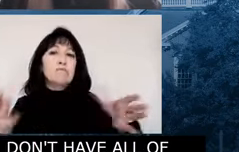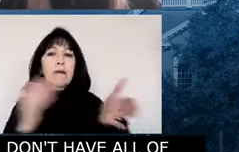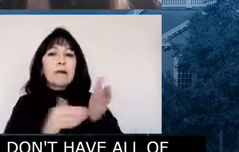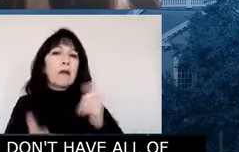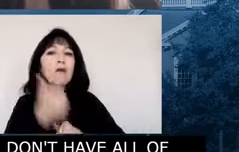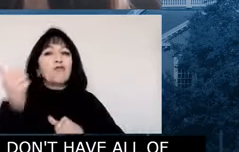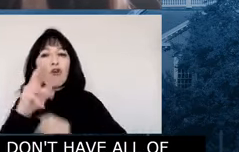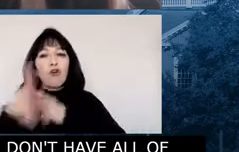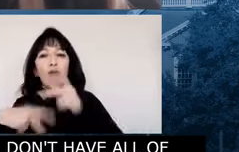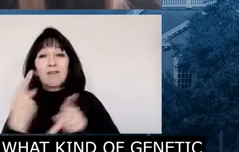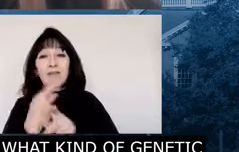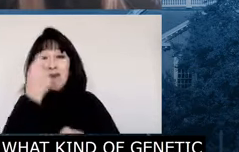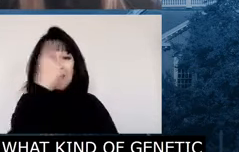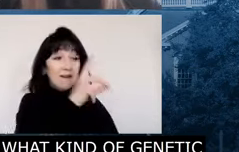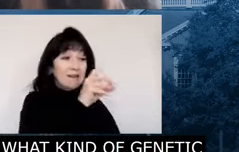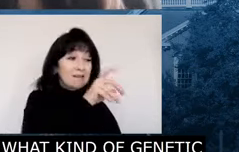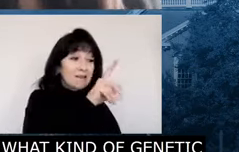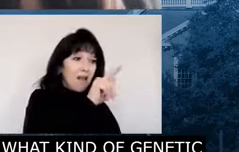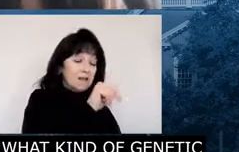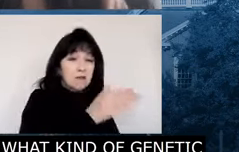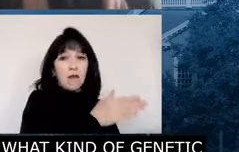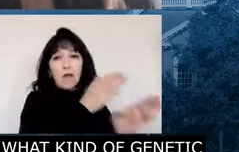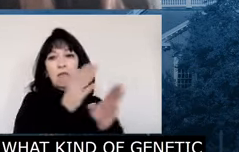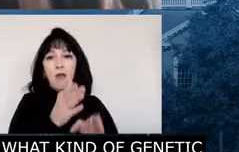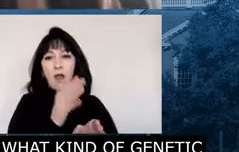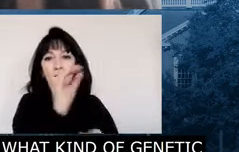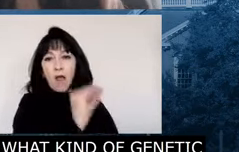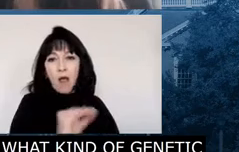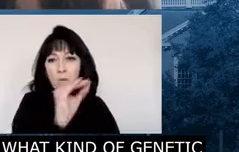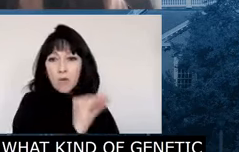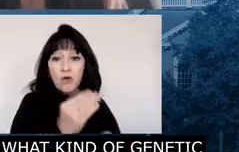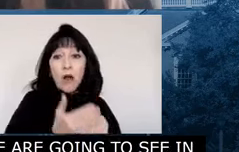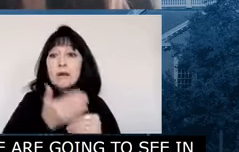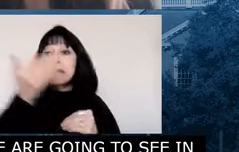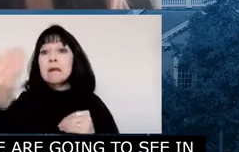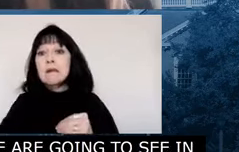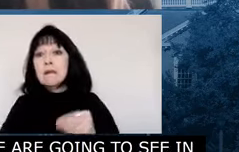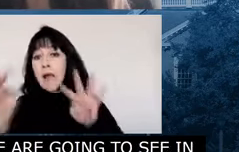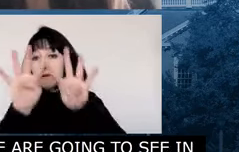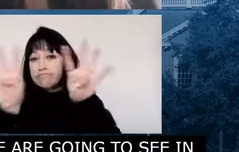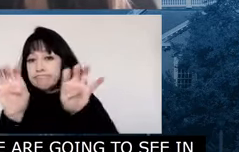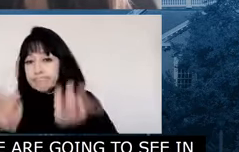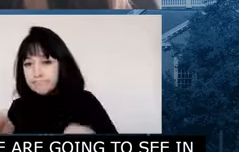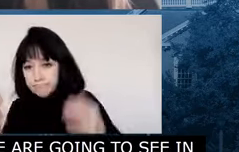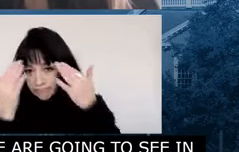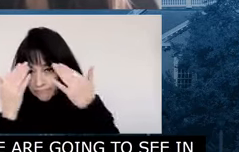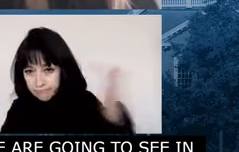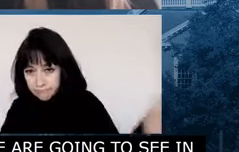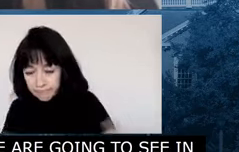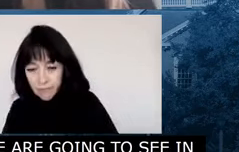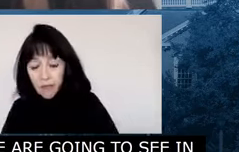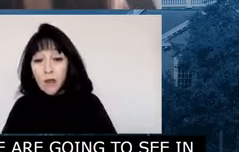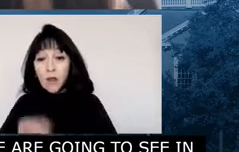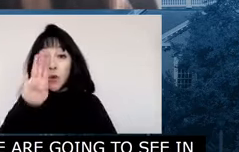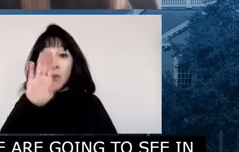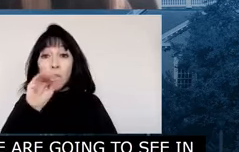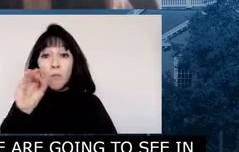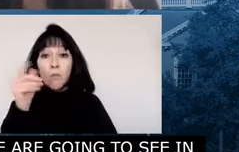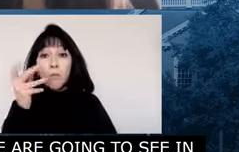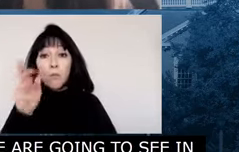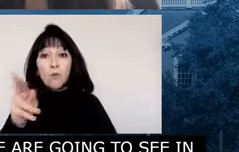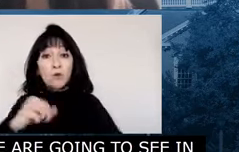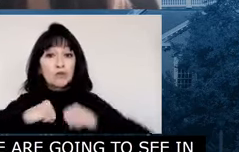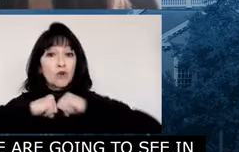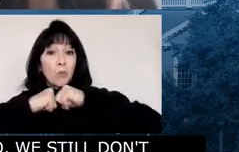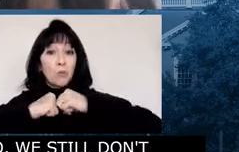And also, we still don't know exactly how long the booster is going to be protective for. I think